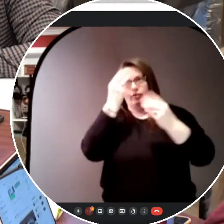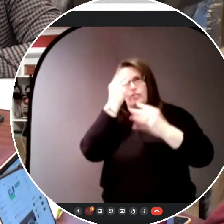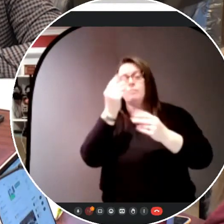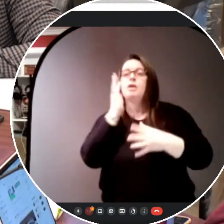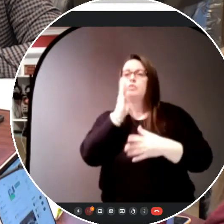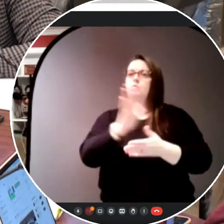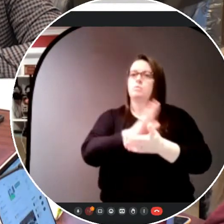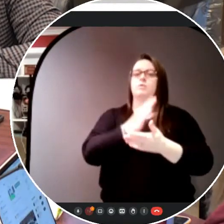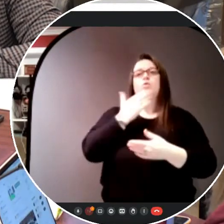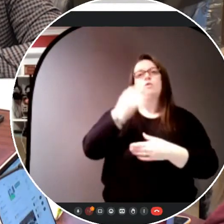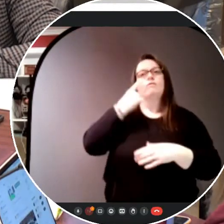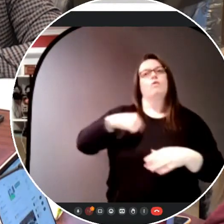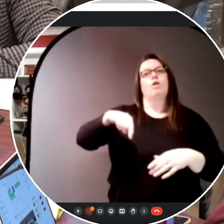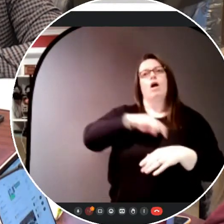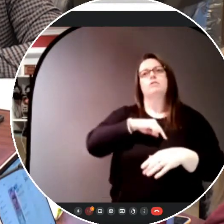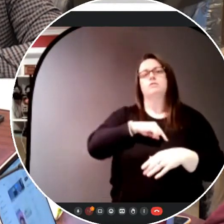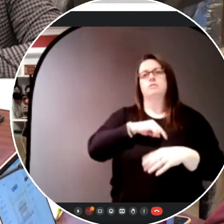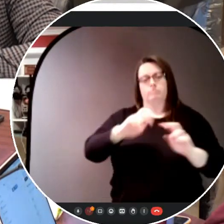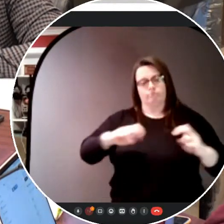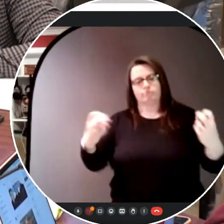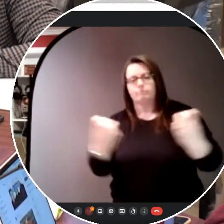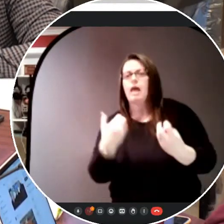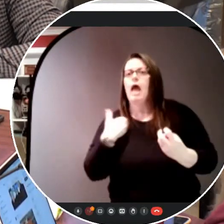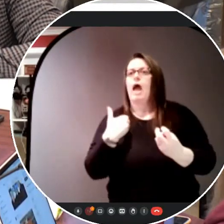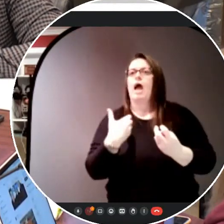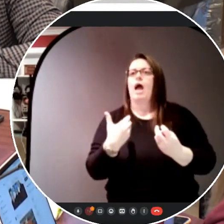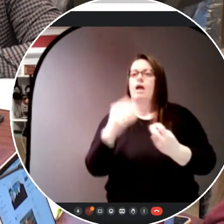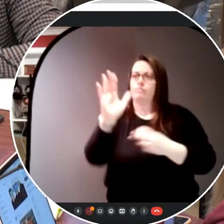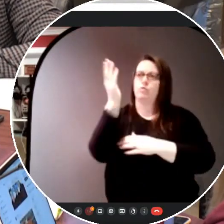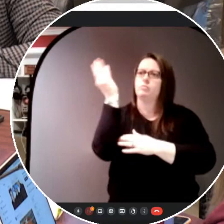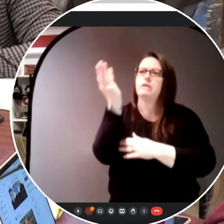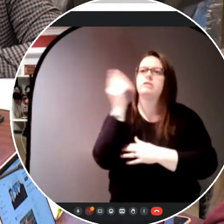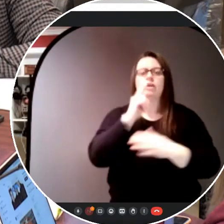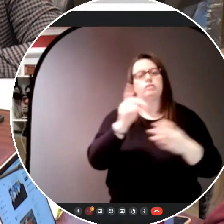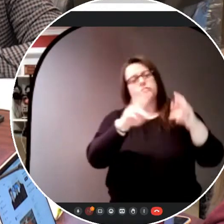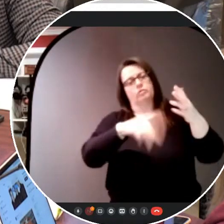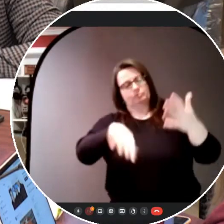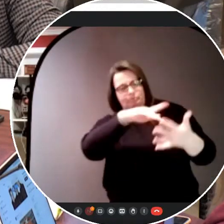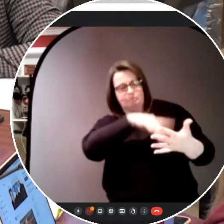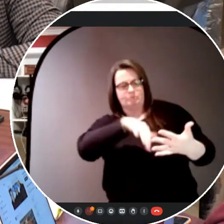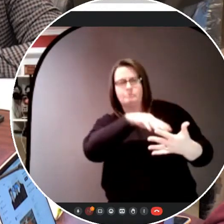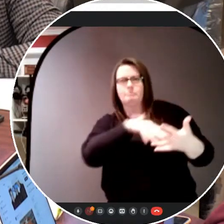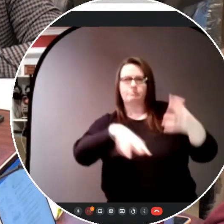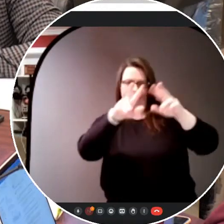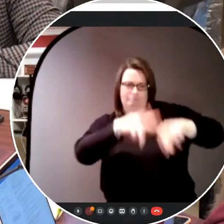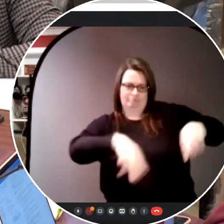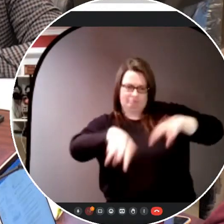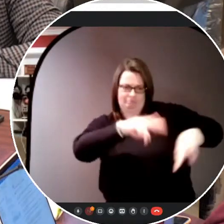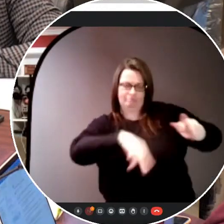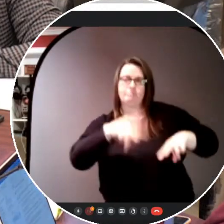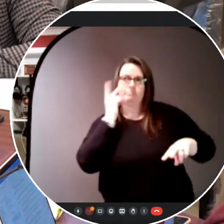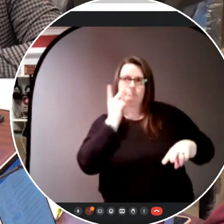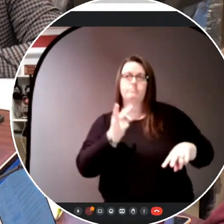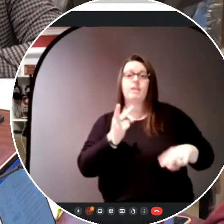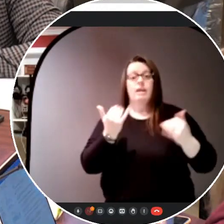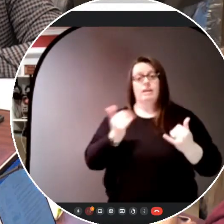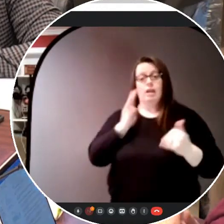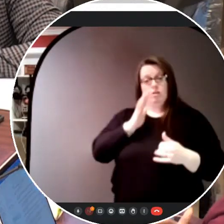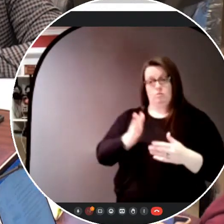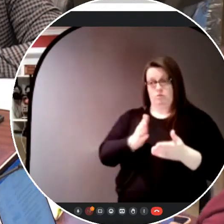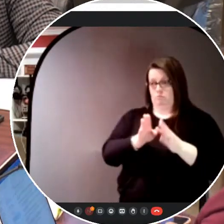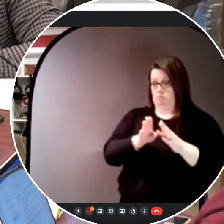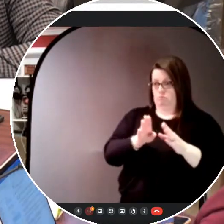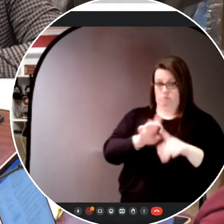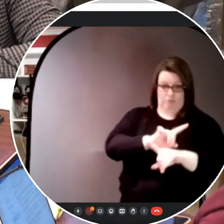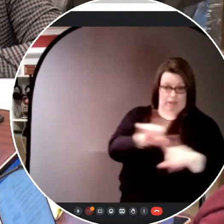for the trustees, to have a copy of the presentation. And at this time, I'd like to actually open it up to the trustees if there was